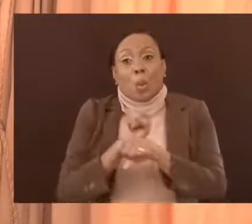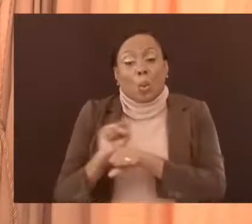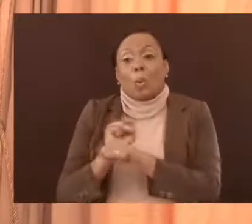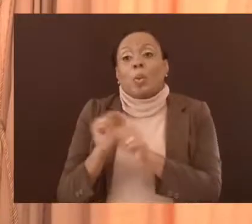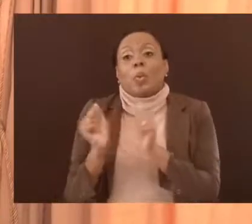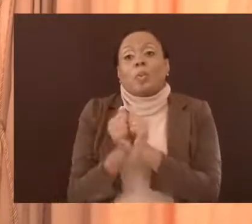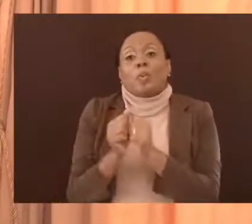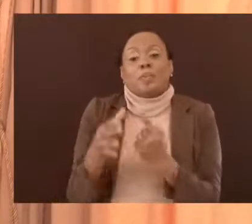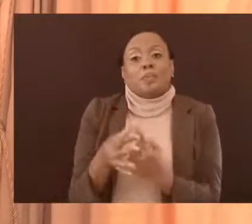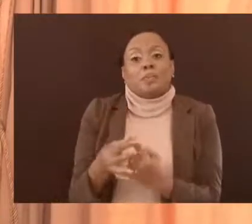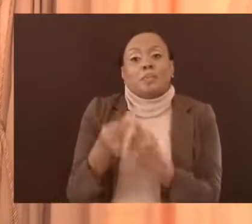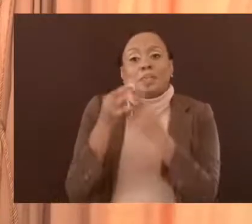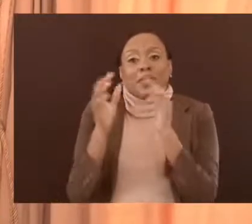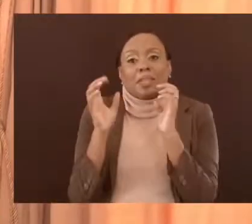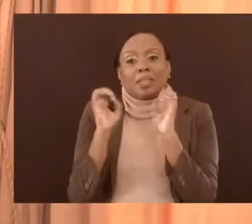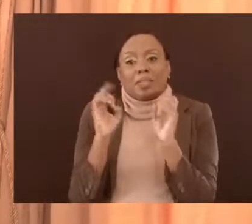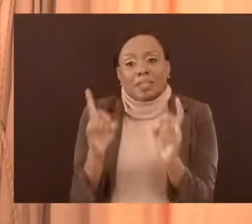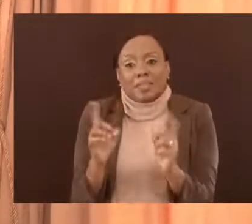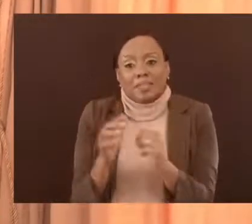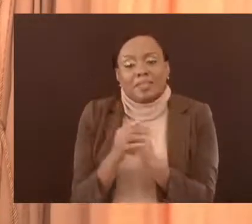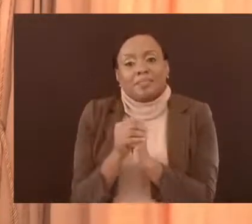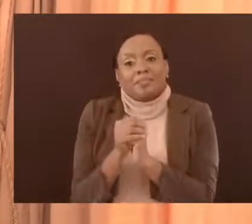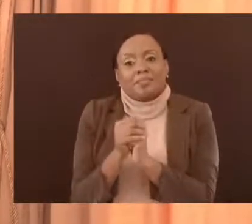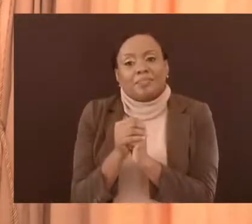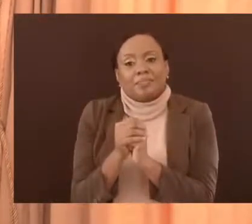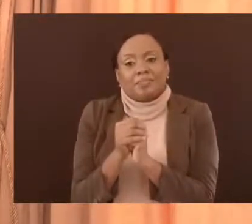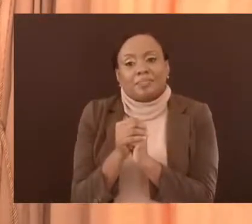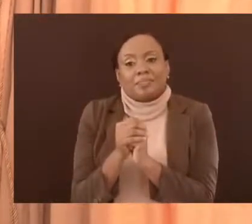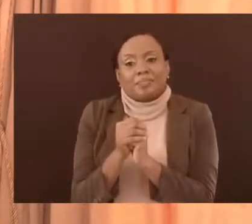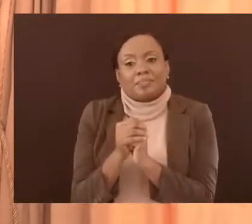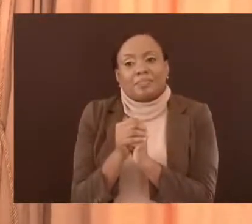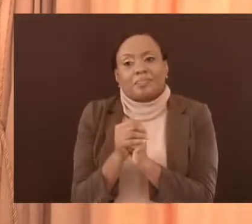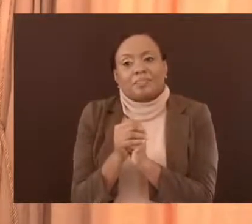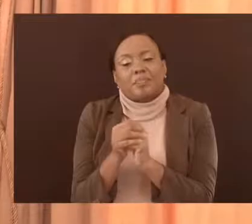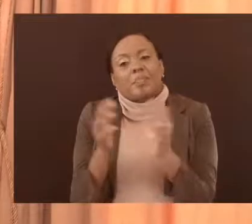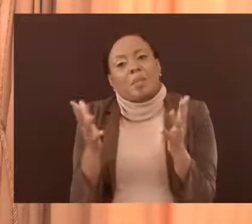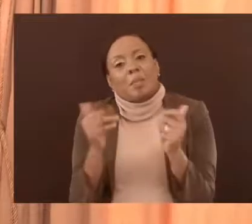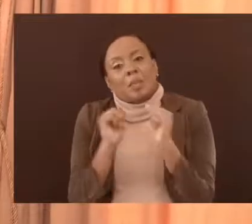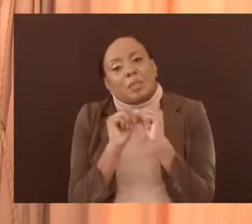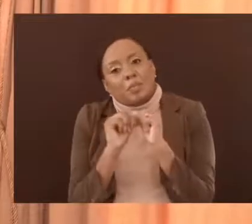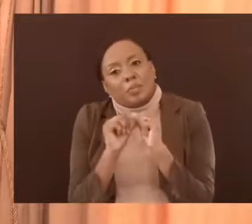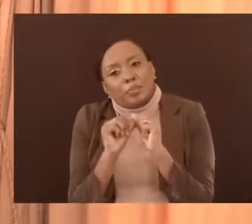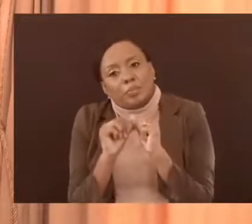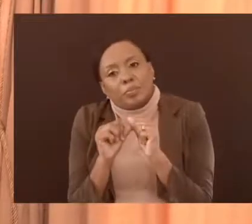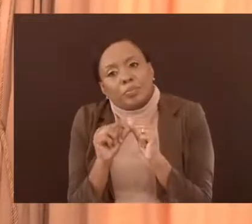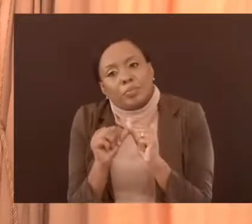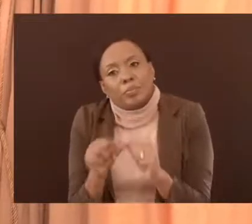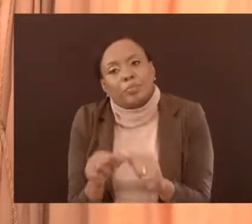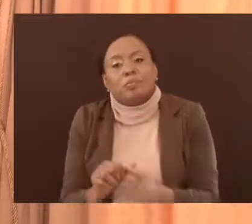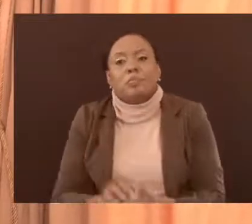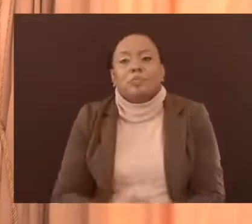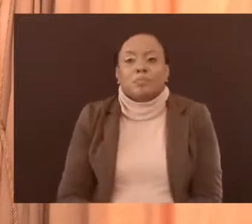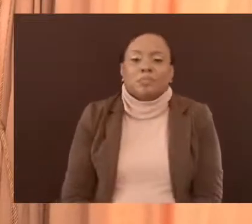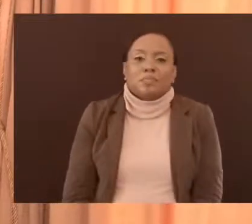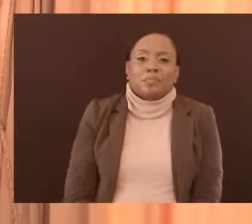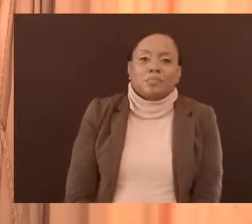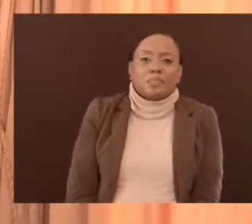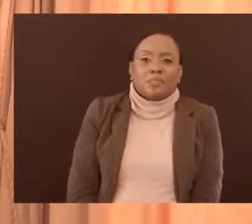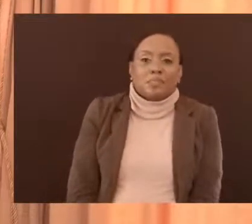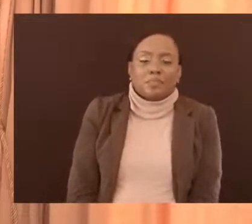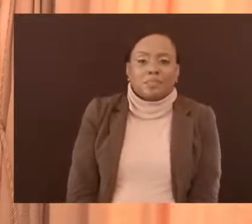the year, and they plan to continue in that regard. As we speak,